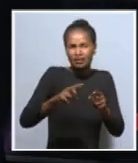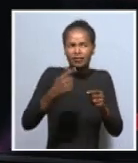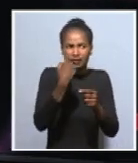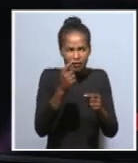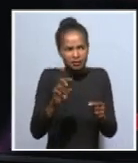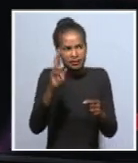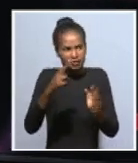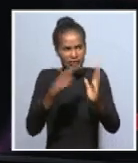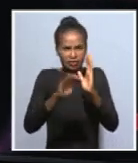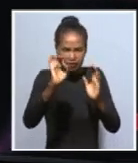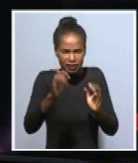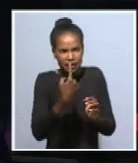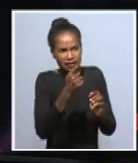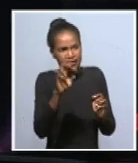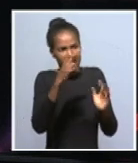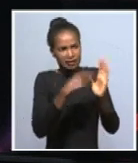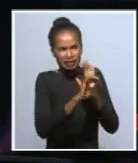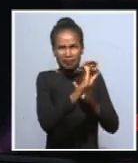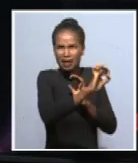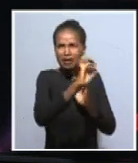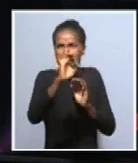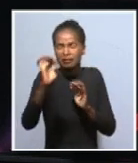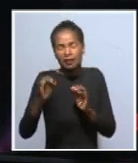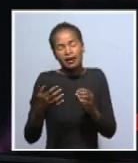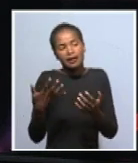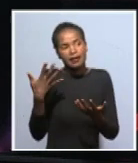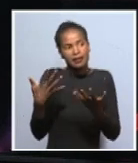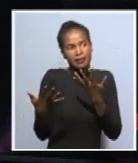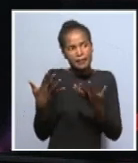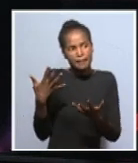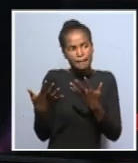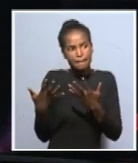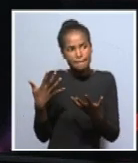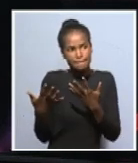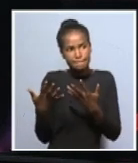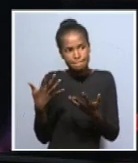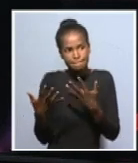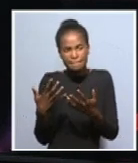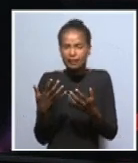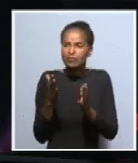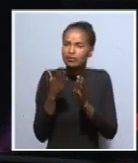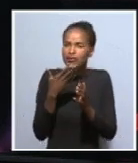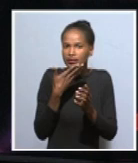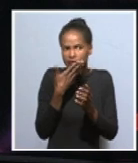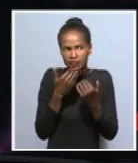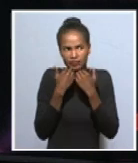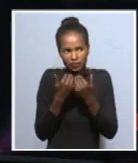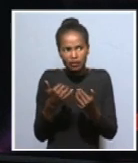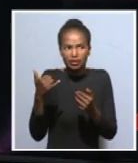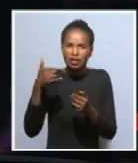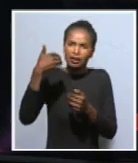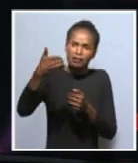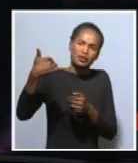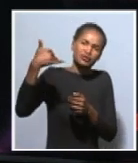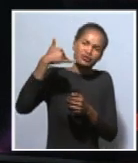And maybe it would be useful, it would be very nice actually if one is able to get details of these scholars, that one can